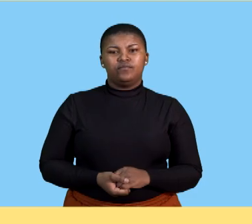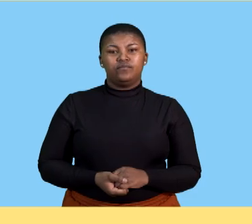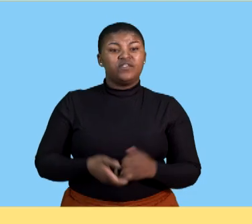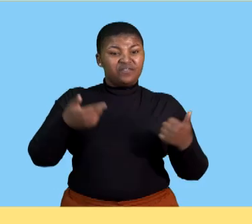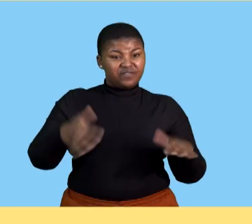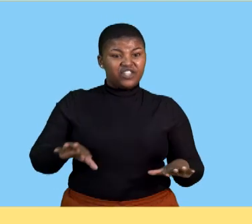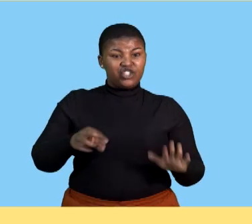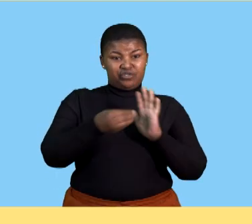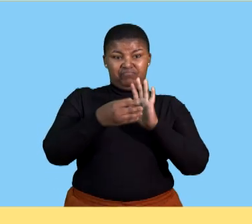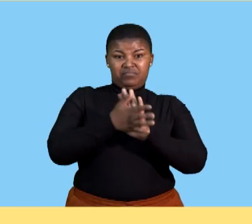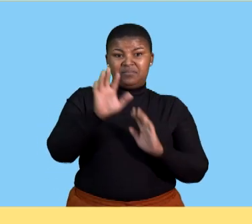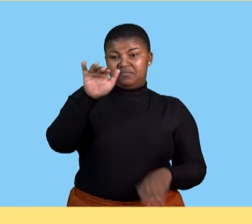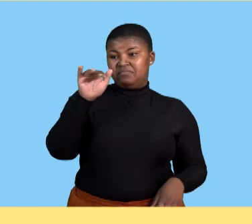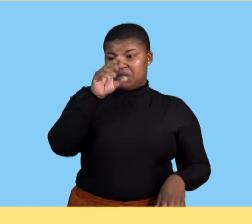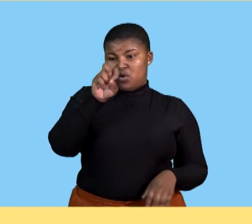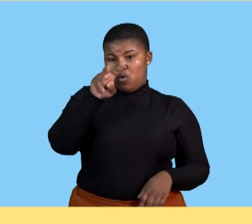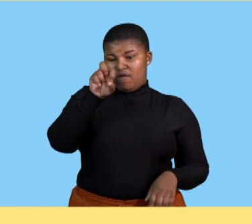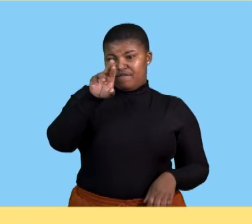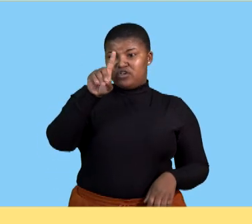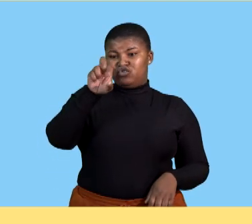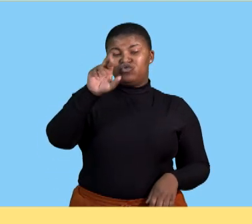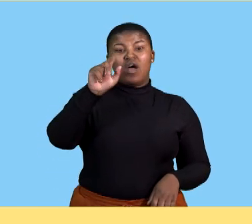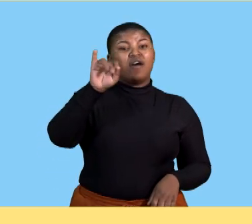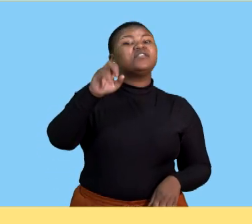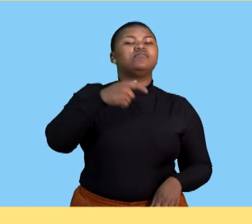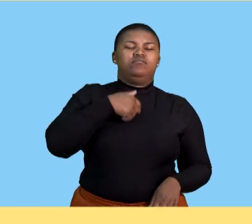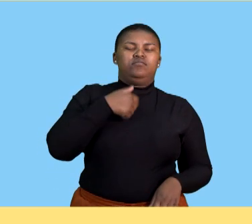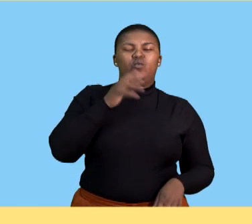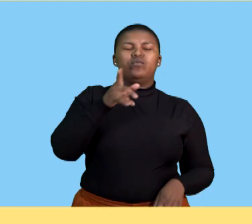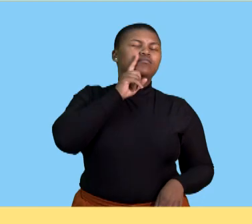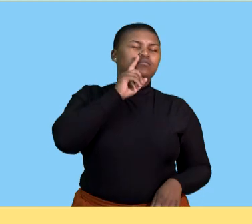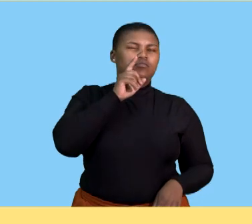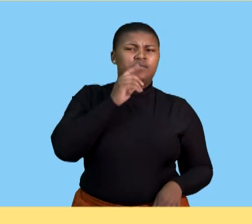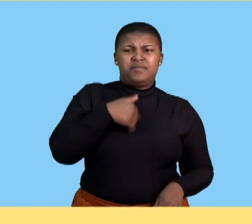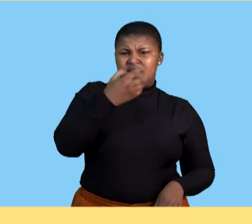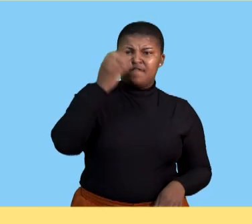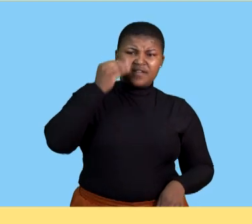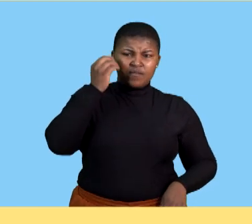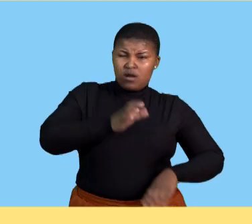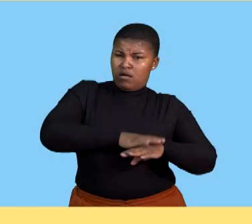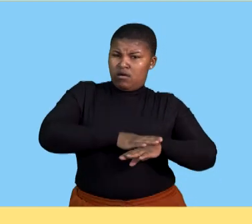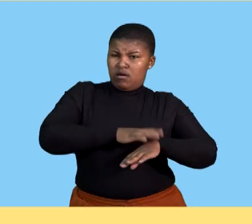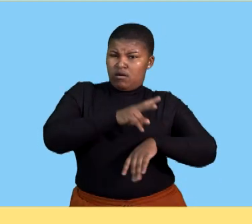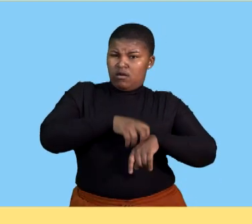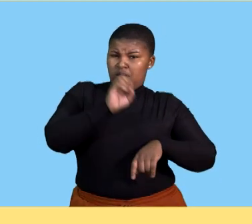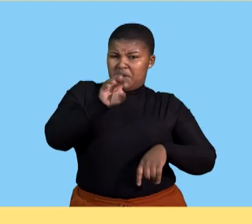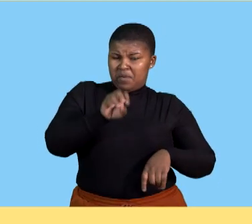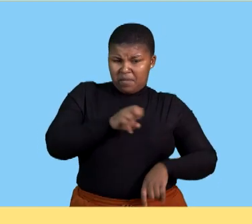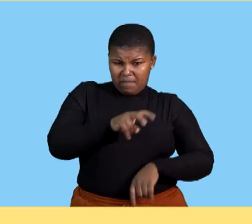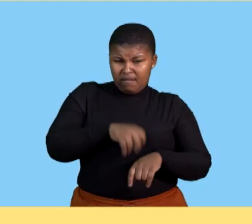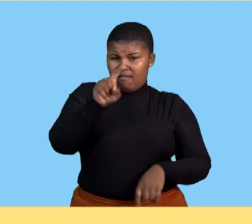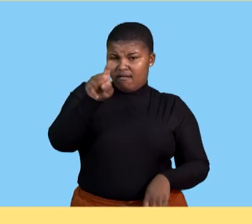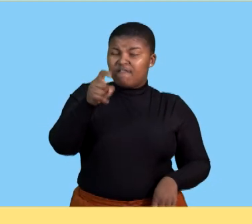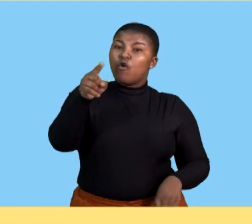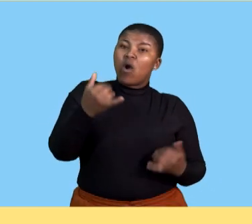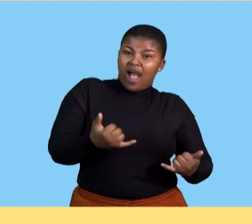After recording my bank overdraft, I will then need to see, do I have more information that I still have to